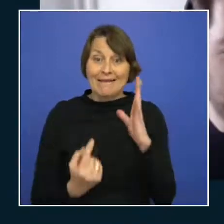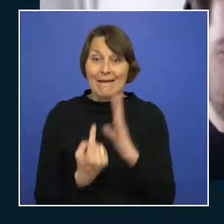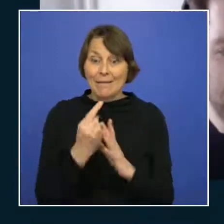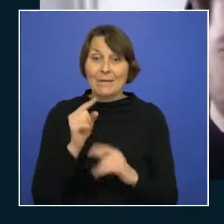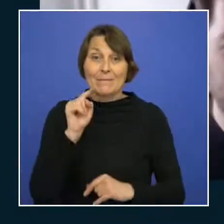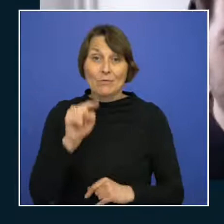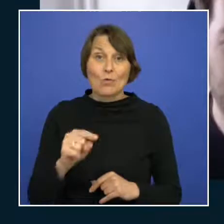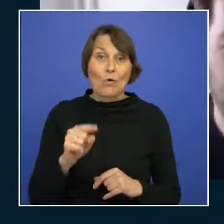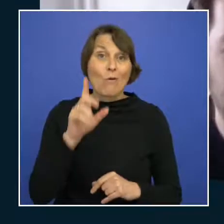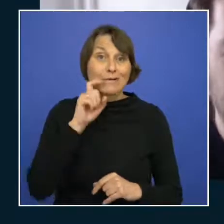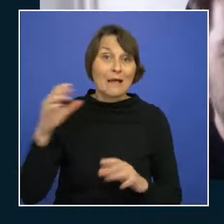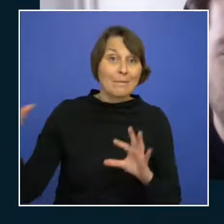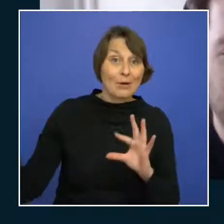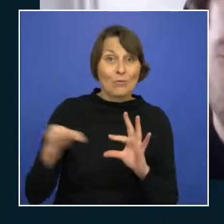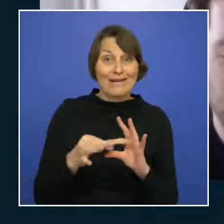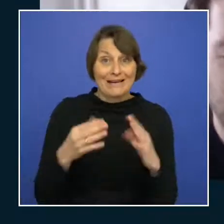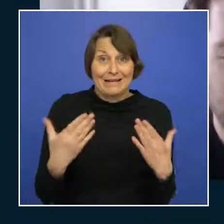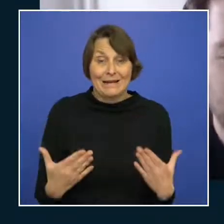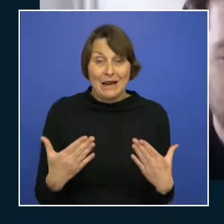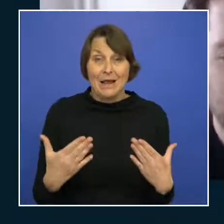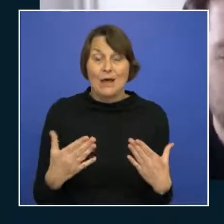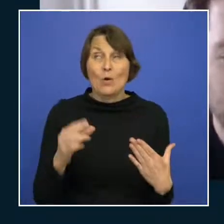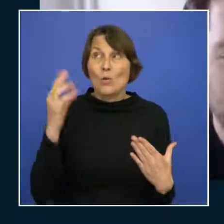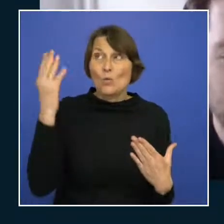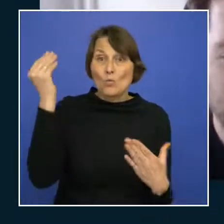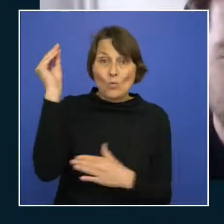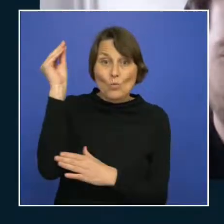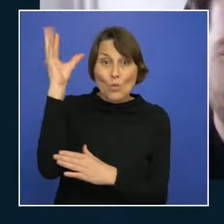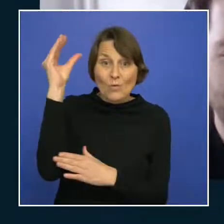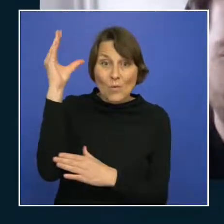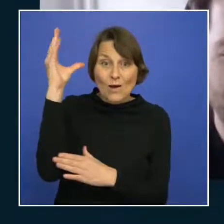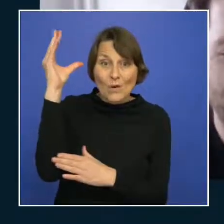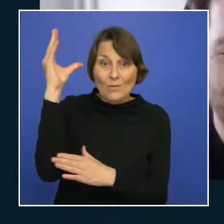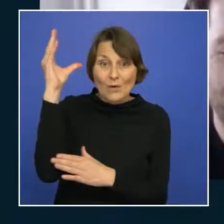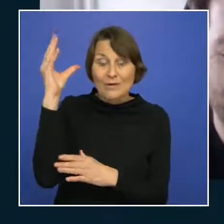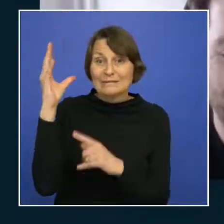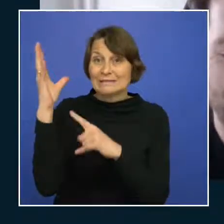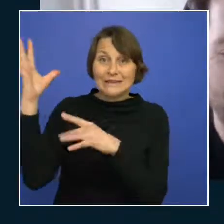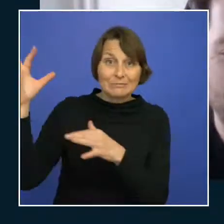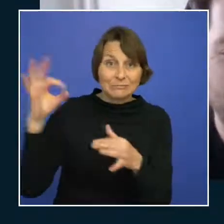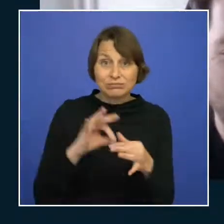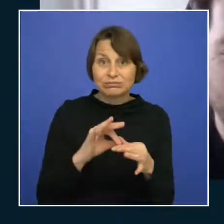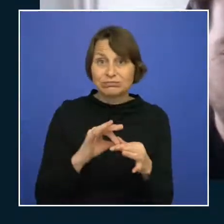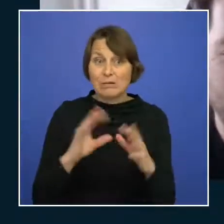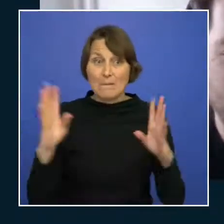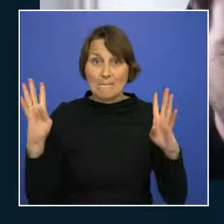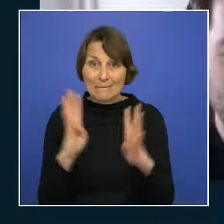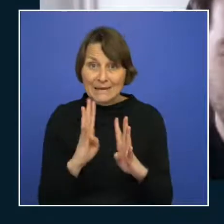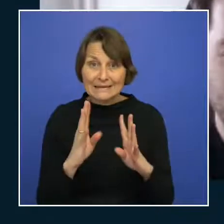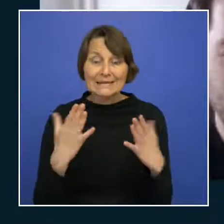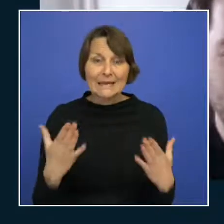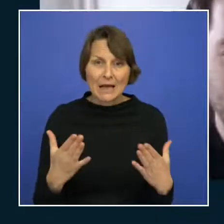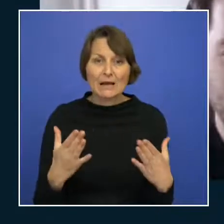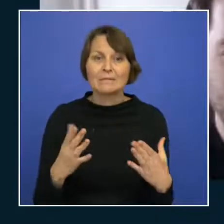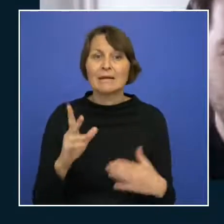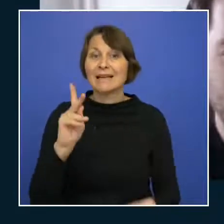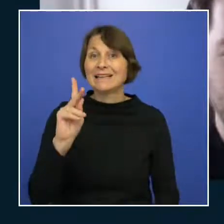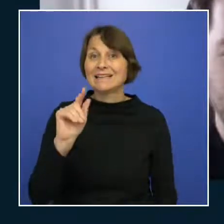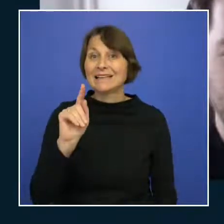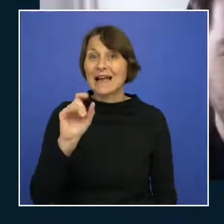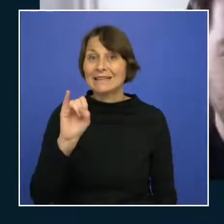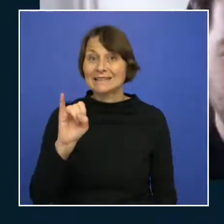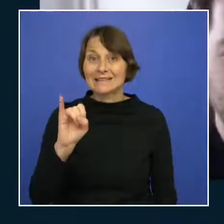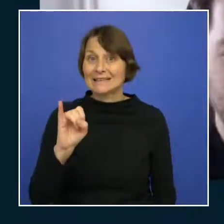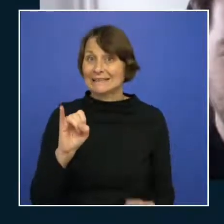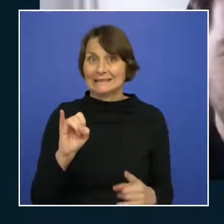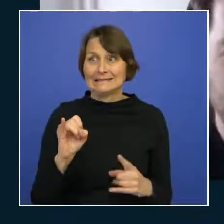connect to the Wi-Fi's and be able to attend the meeting. I know I and Cathy could not really, get into